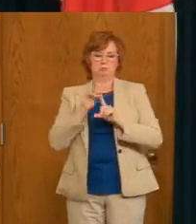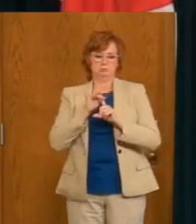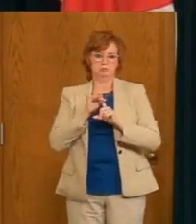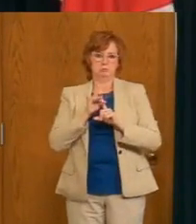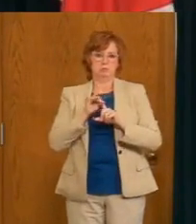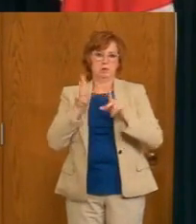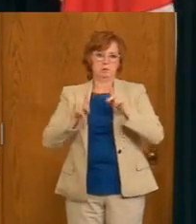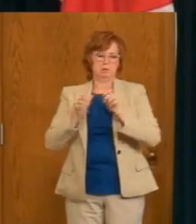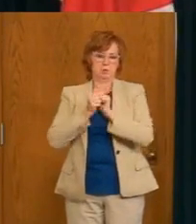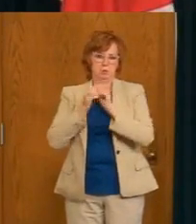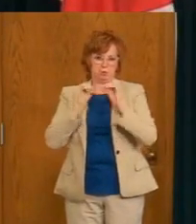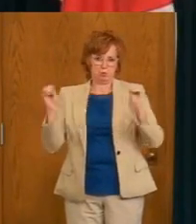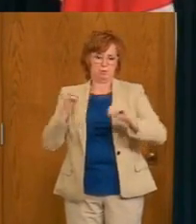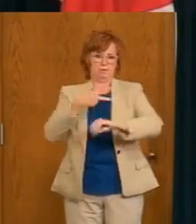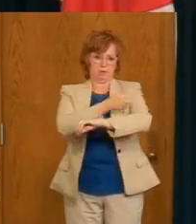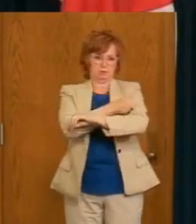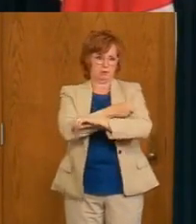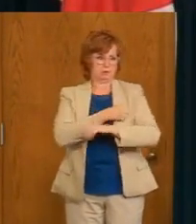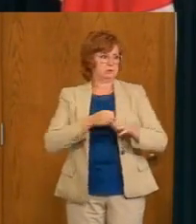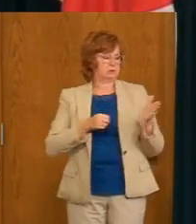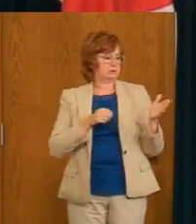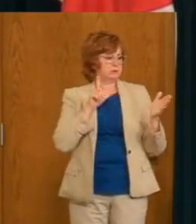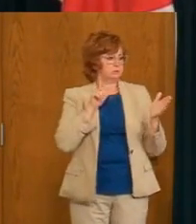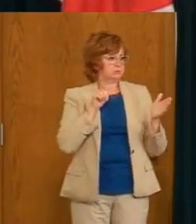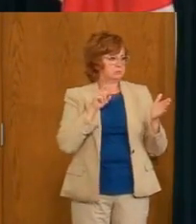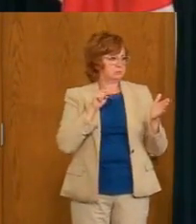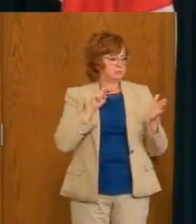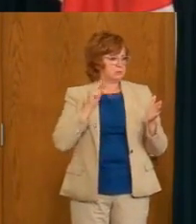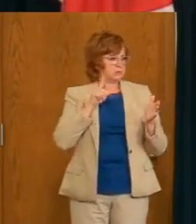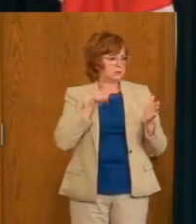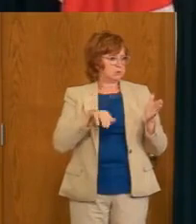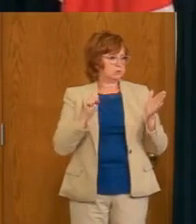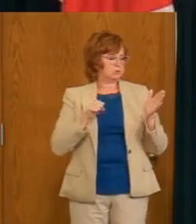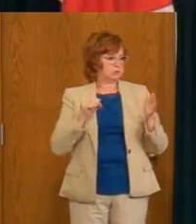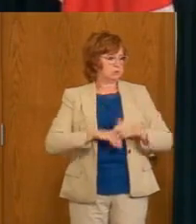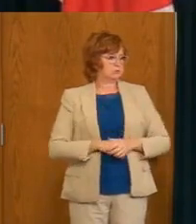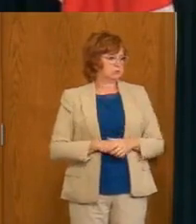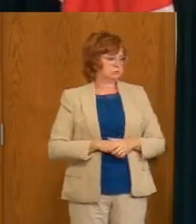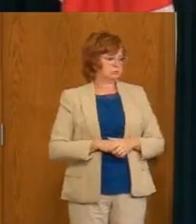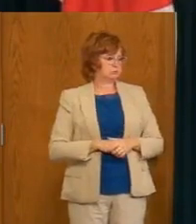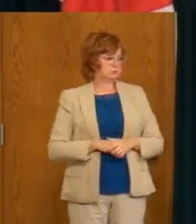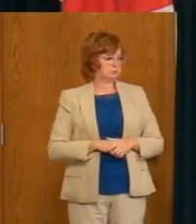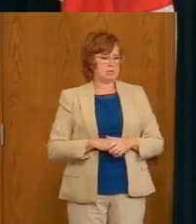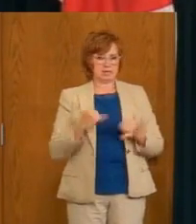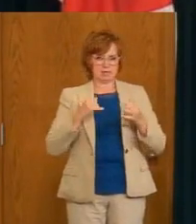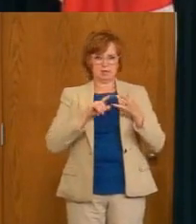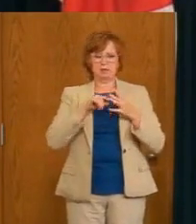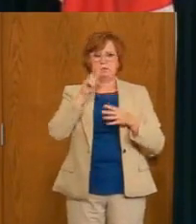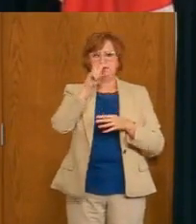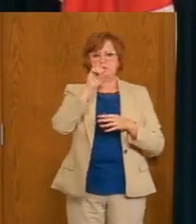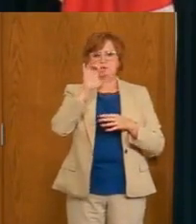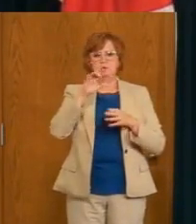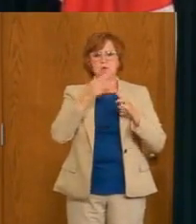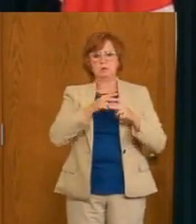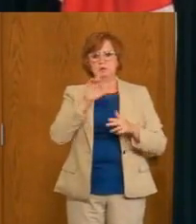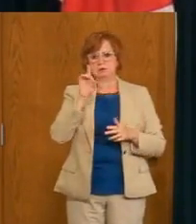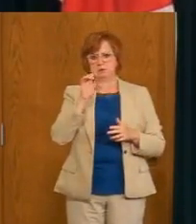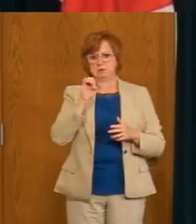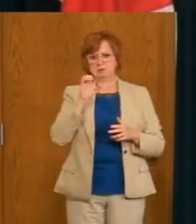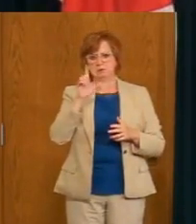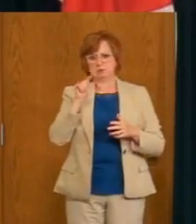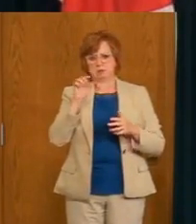going to or work in a different setting. It's certainly going to help when we do more